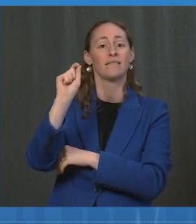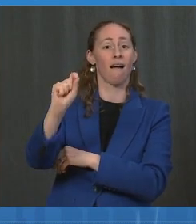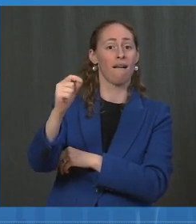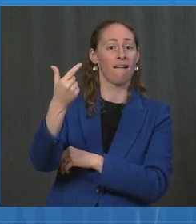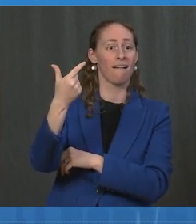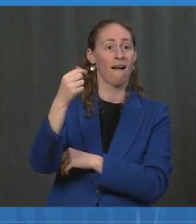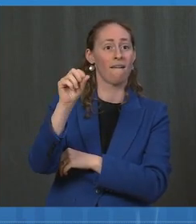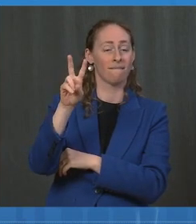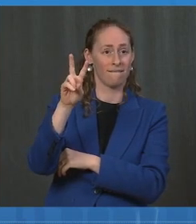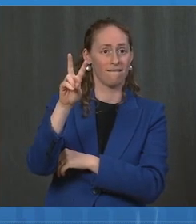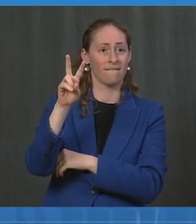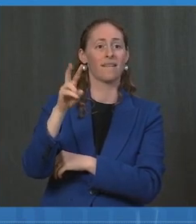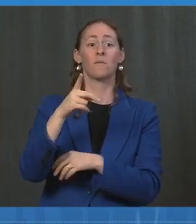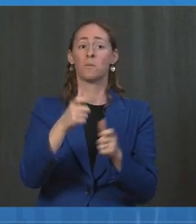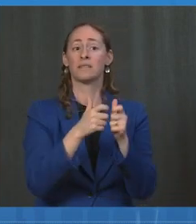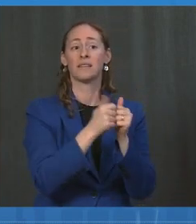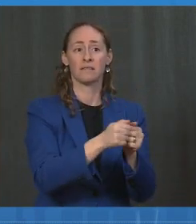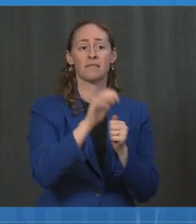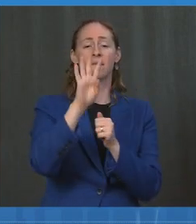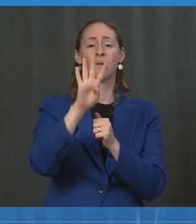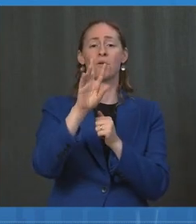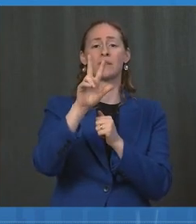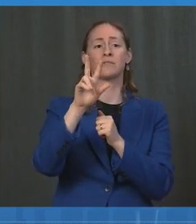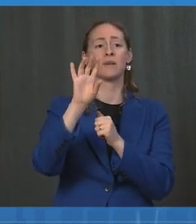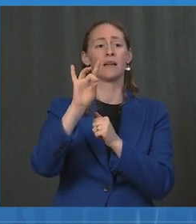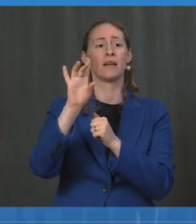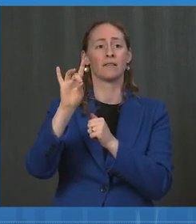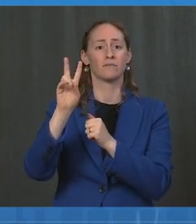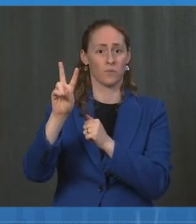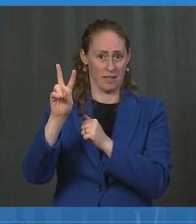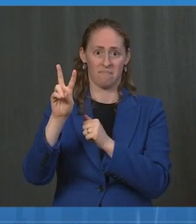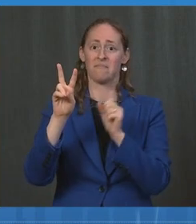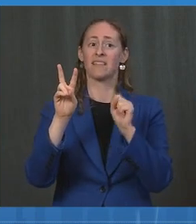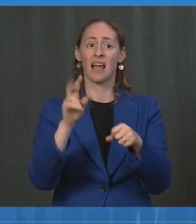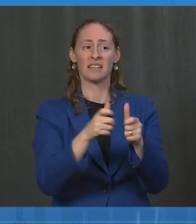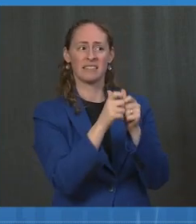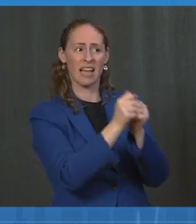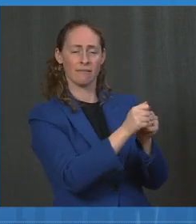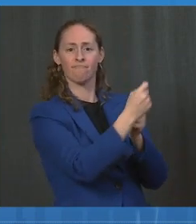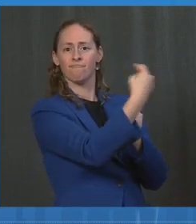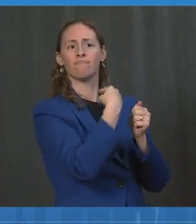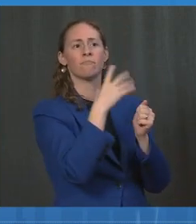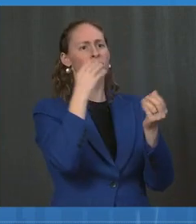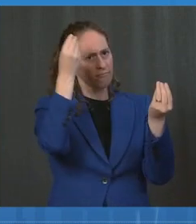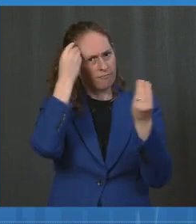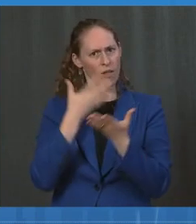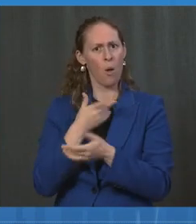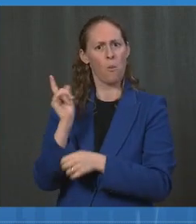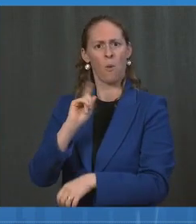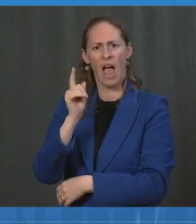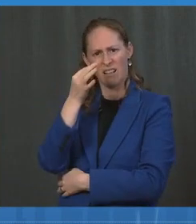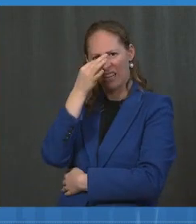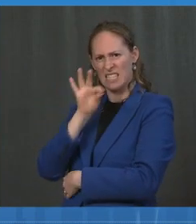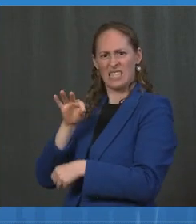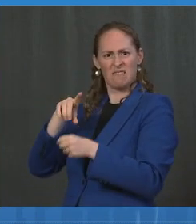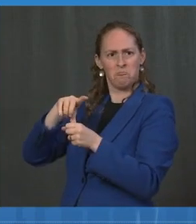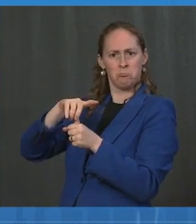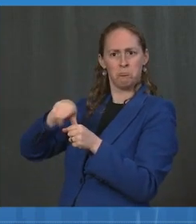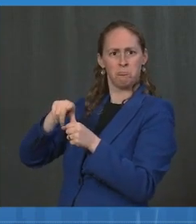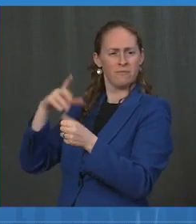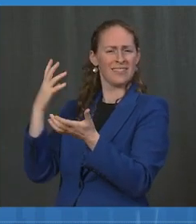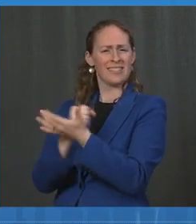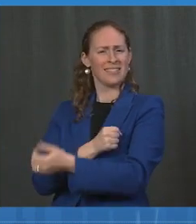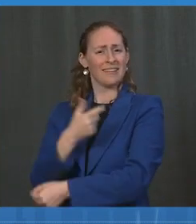438-829 to find a site near you. And please, please go get vaccinated today. With that, over to Dr.